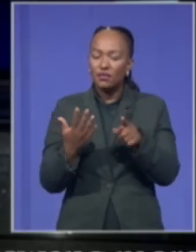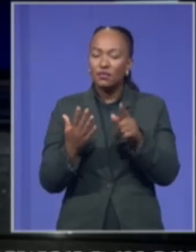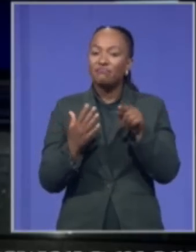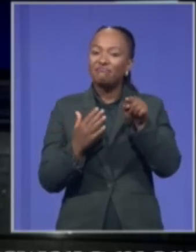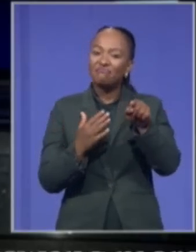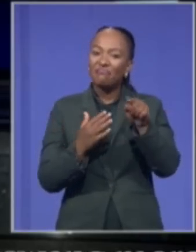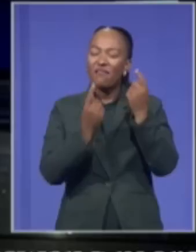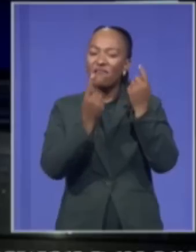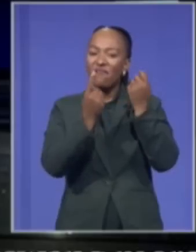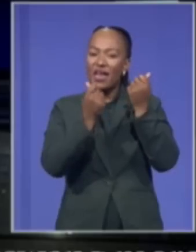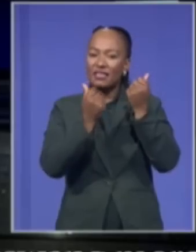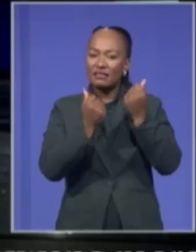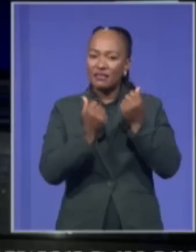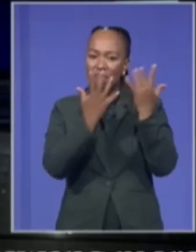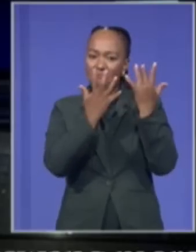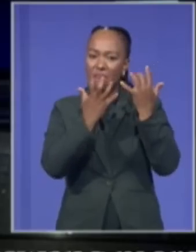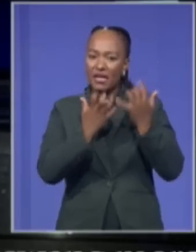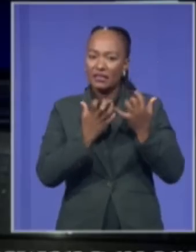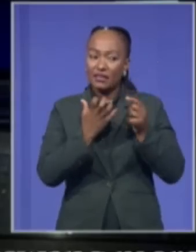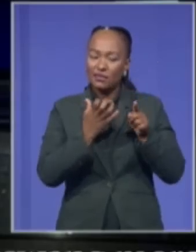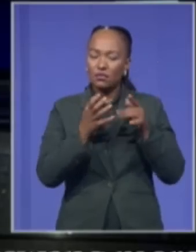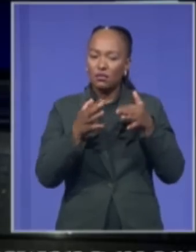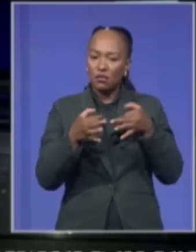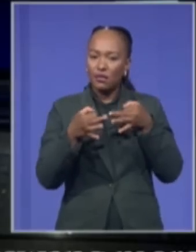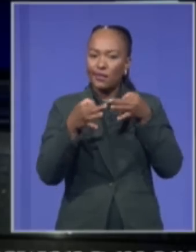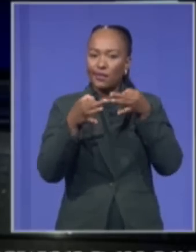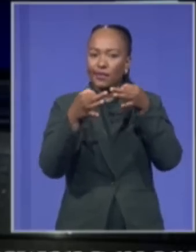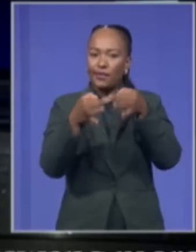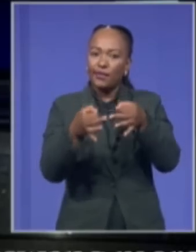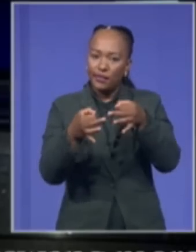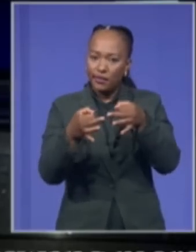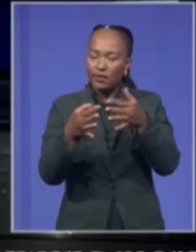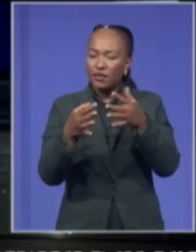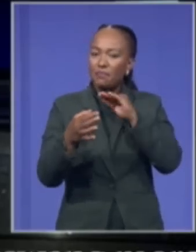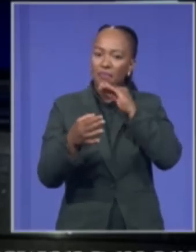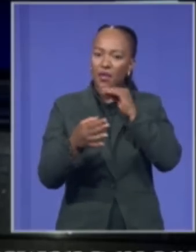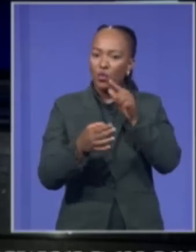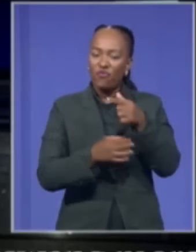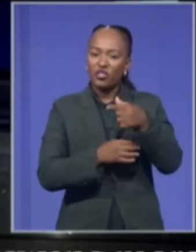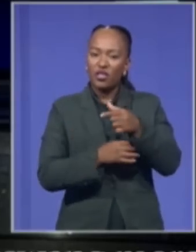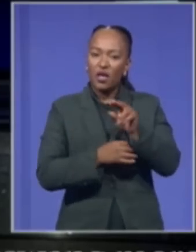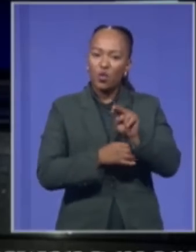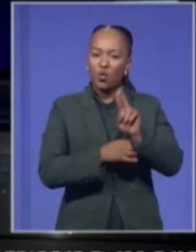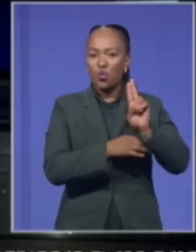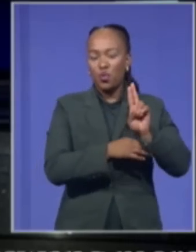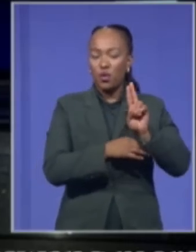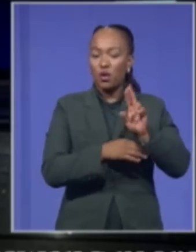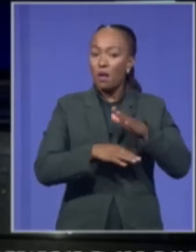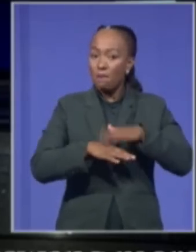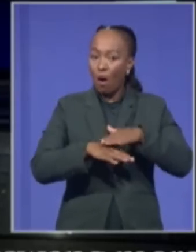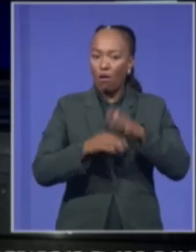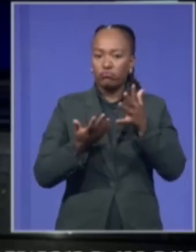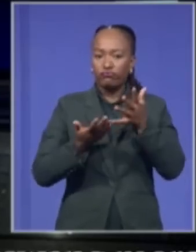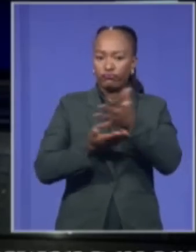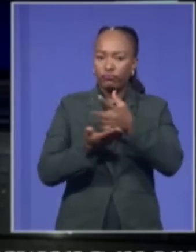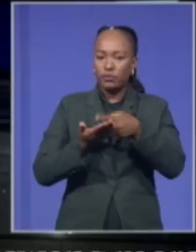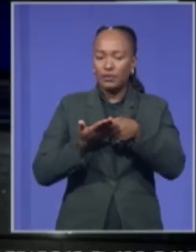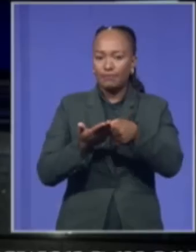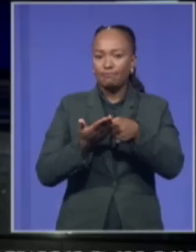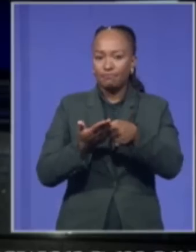puo ya ditekanyetso tsa naha tsa ditjhelete ho bolelang dikamanong tsa mekga ya GNU mme ho ntshetsa taba ena pele